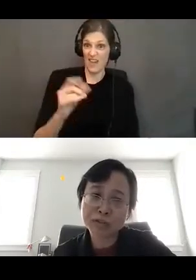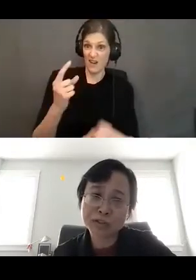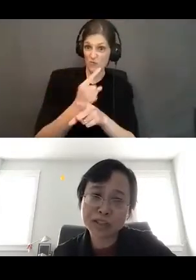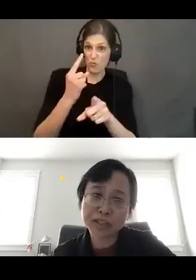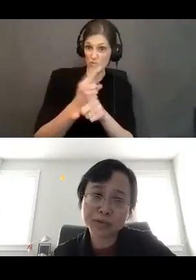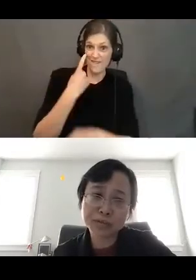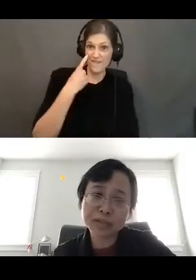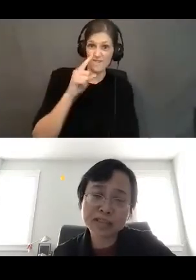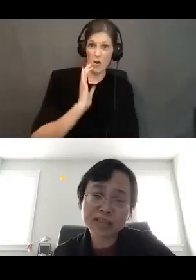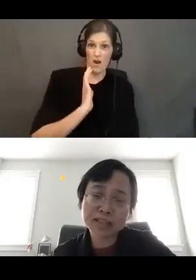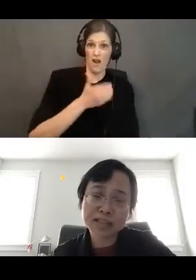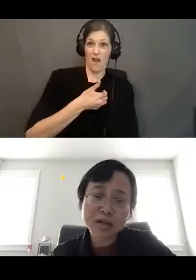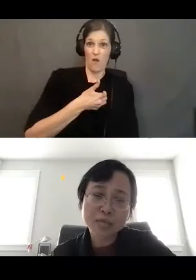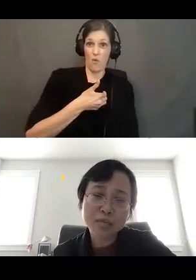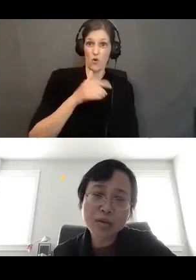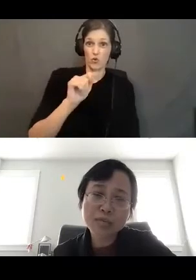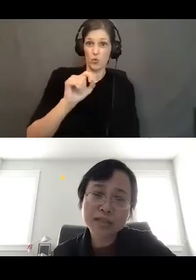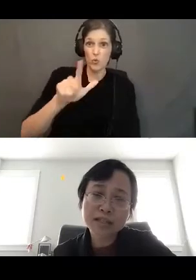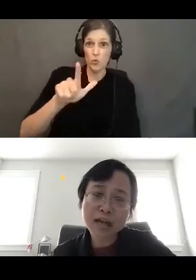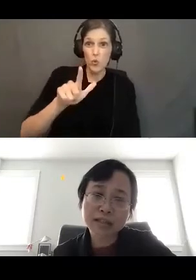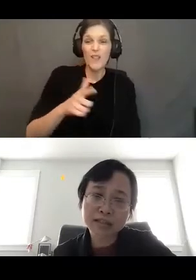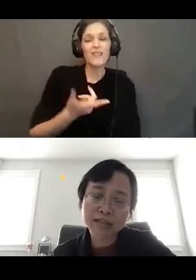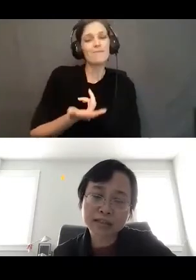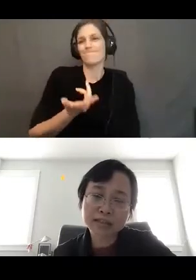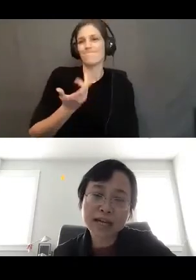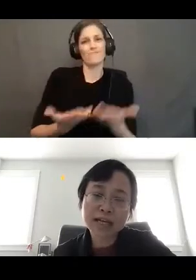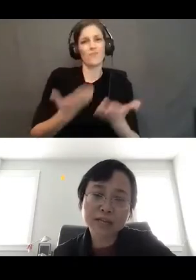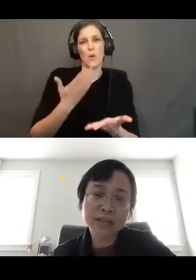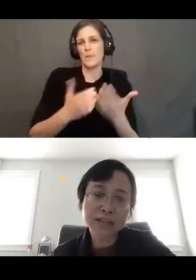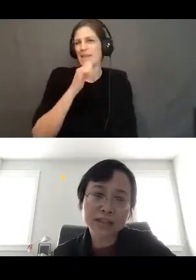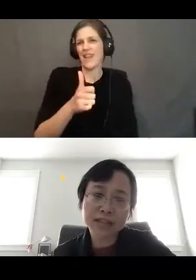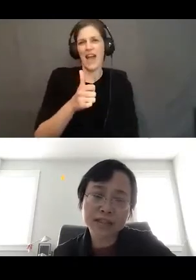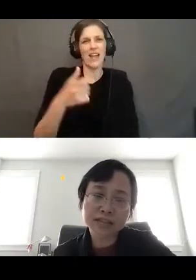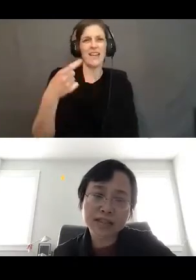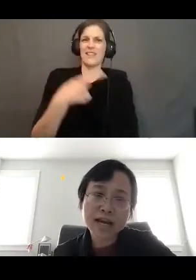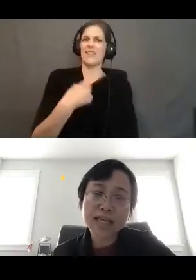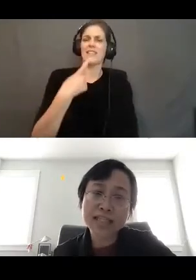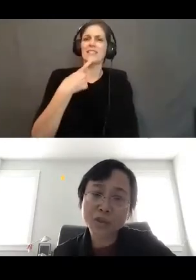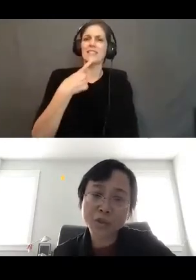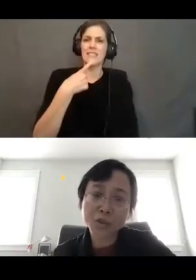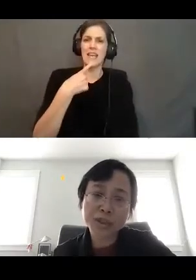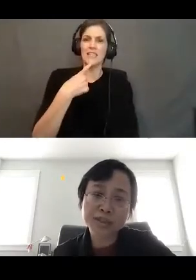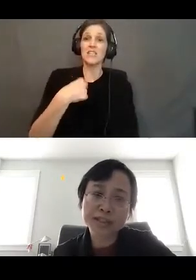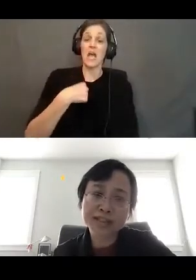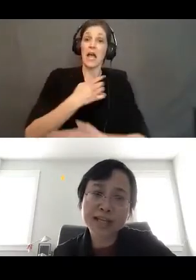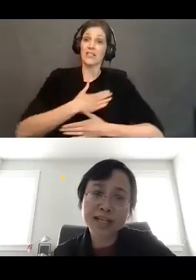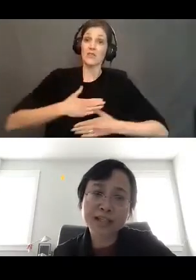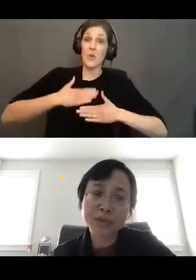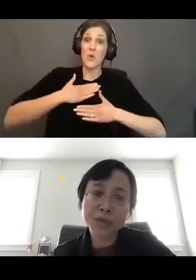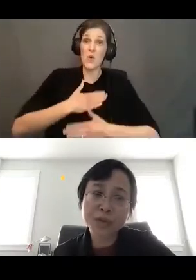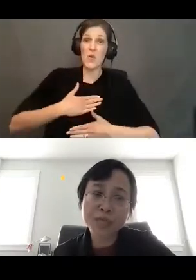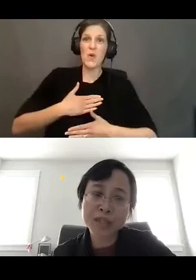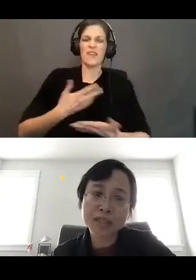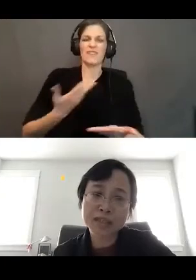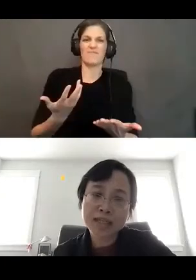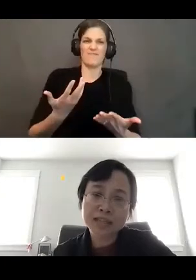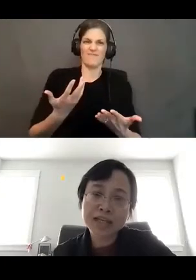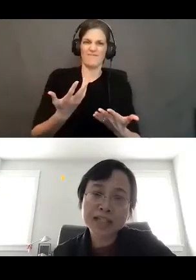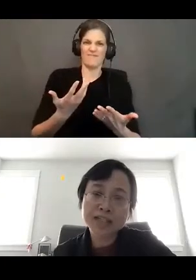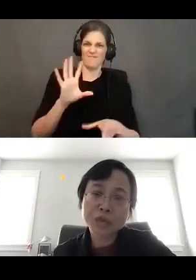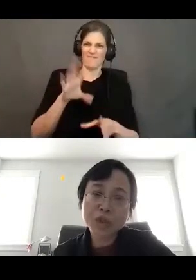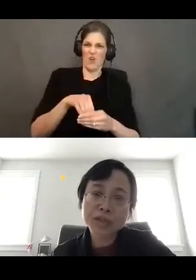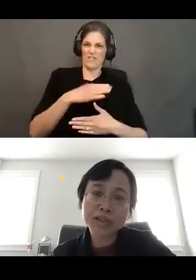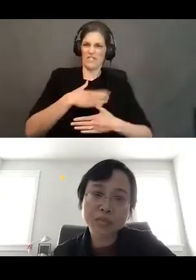our instrument? Probably not, because this item says that I enjoy, so there's that enjoyment. So